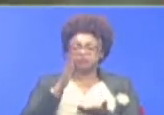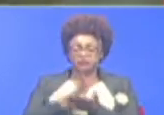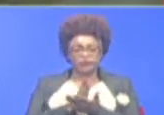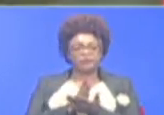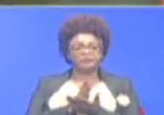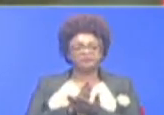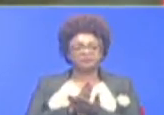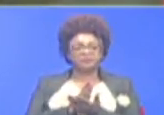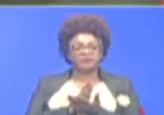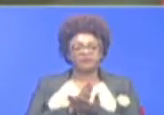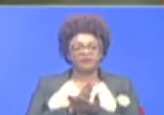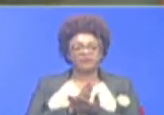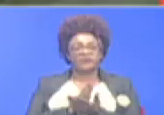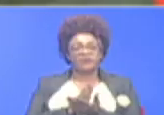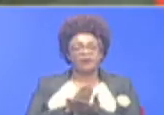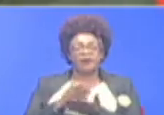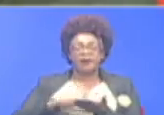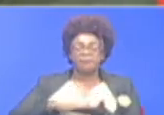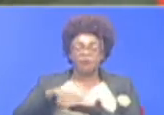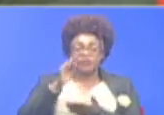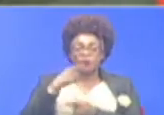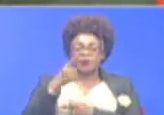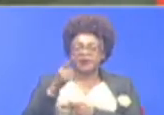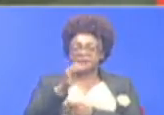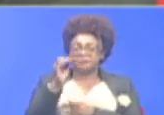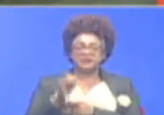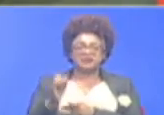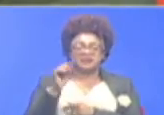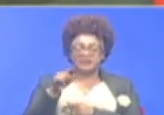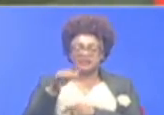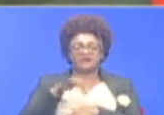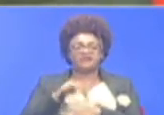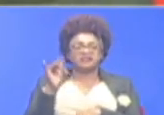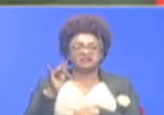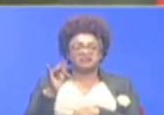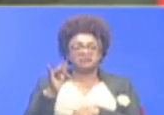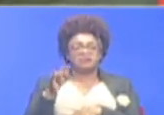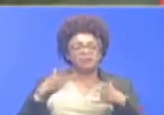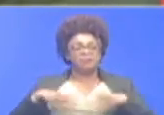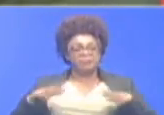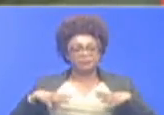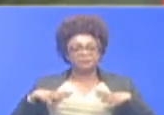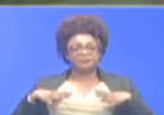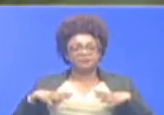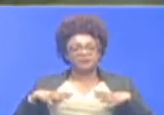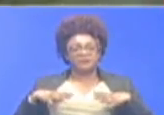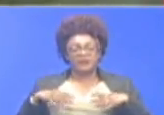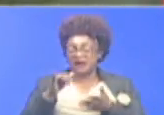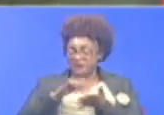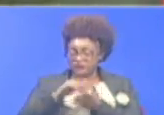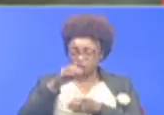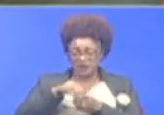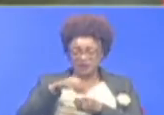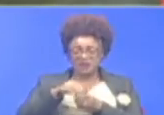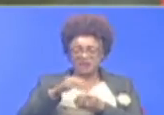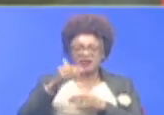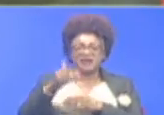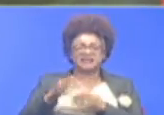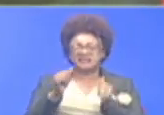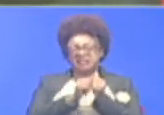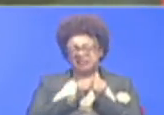I'm more than 100% sure that it affects people, and that within the next 10 to